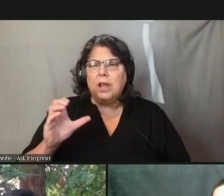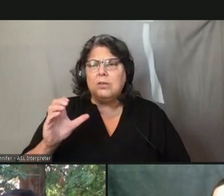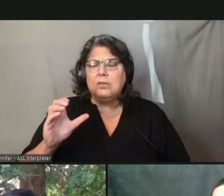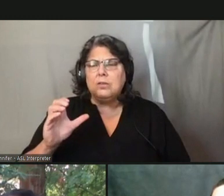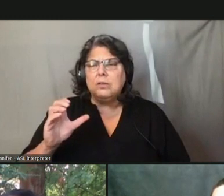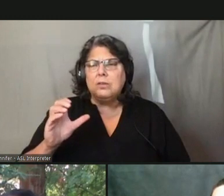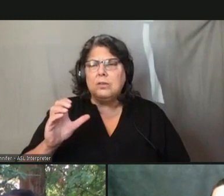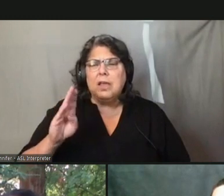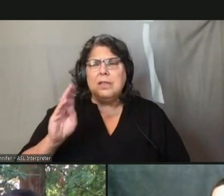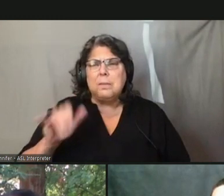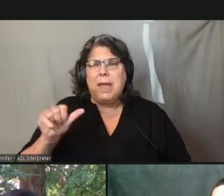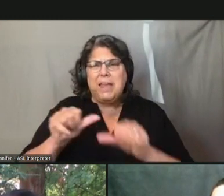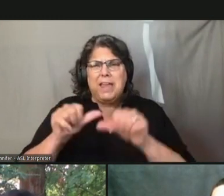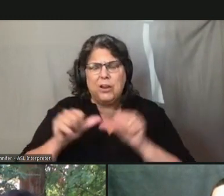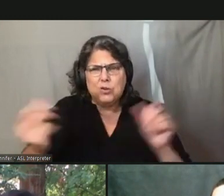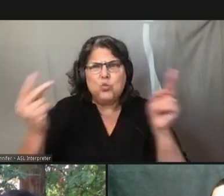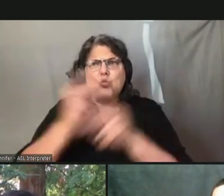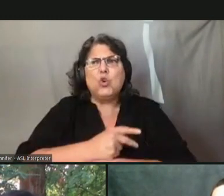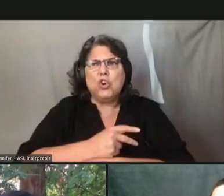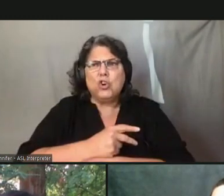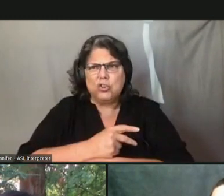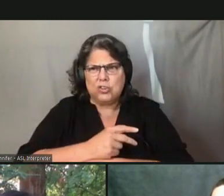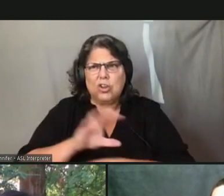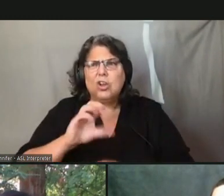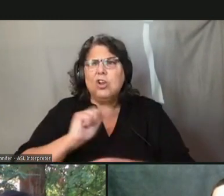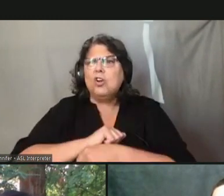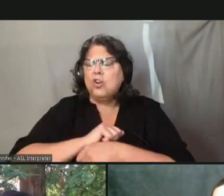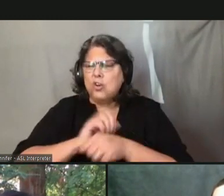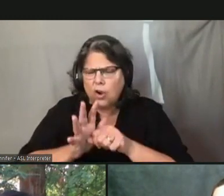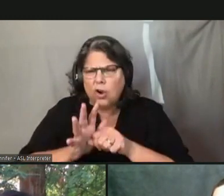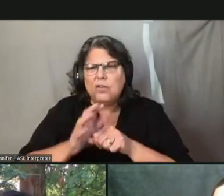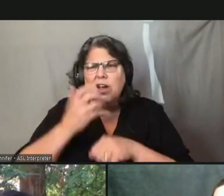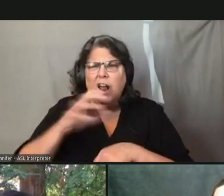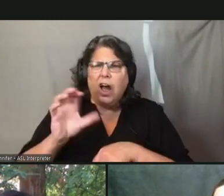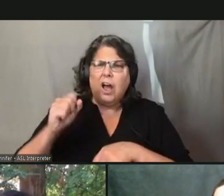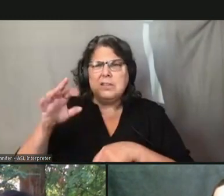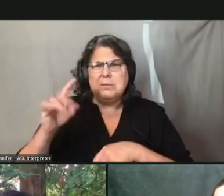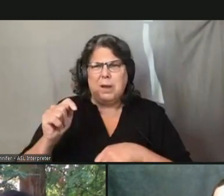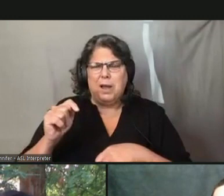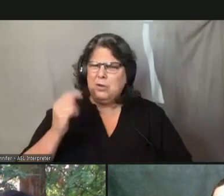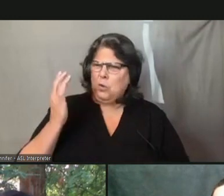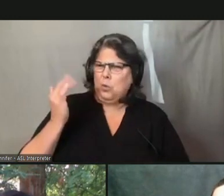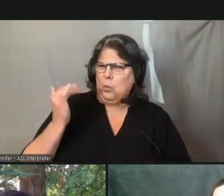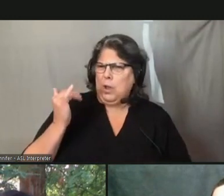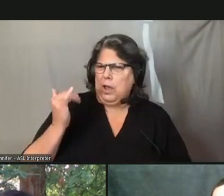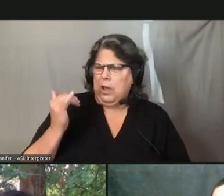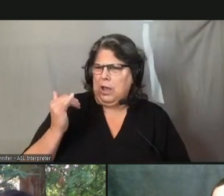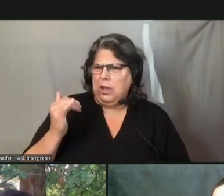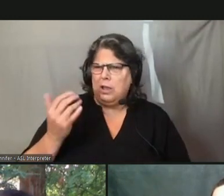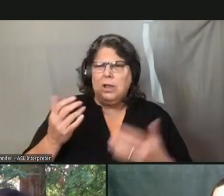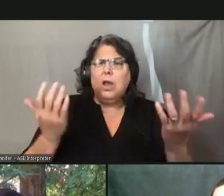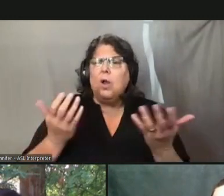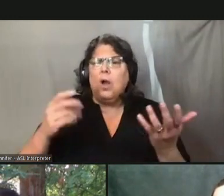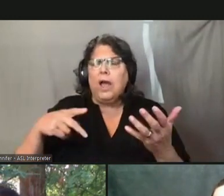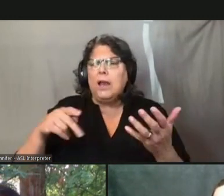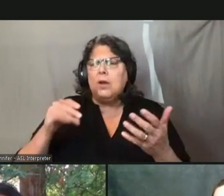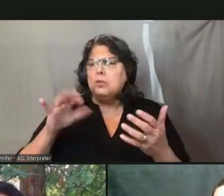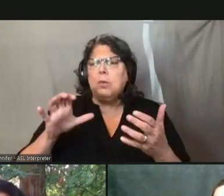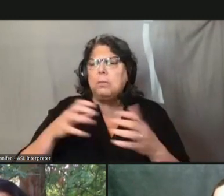hottest COVID-19 hotspot. What has happened and what is public health doing about it?